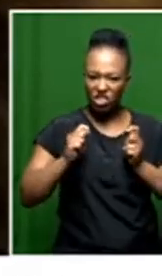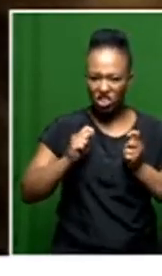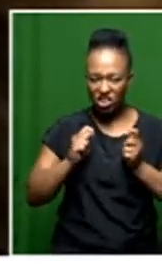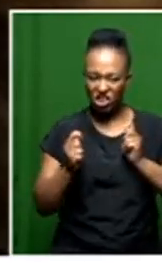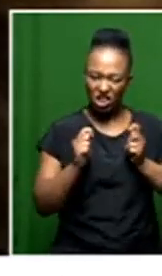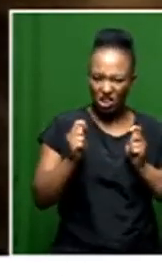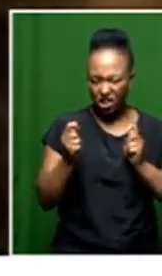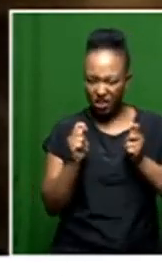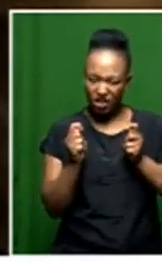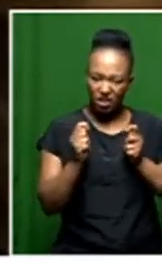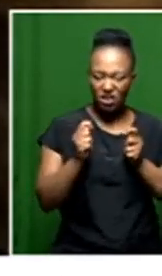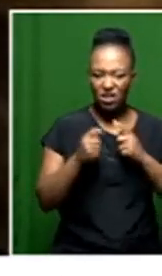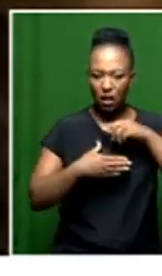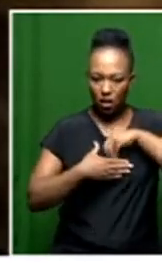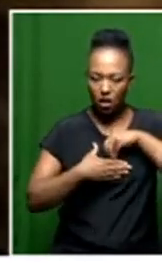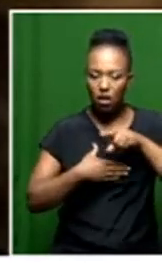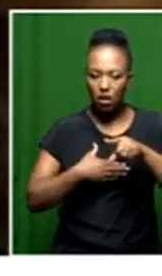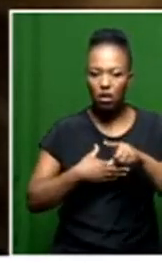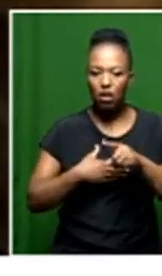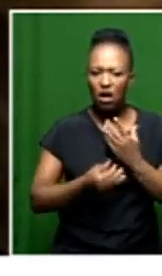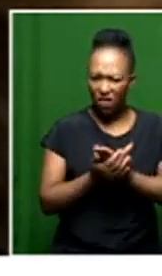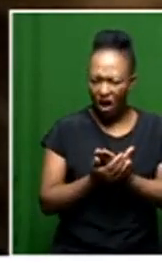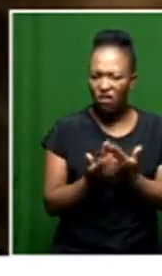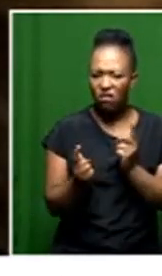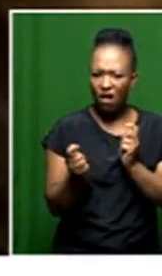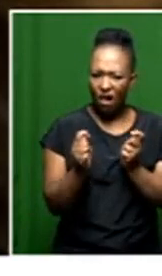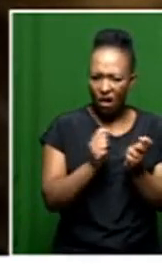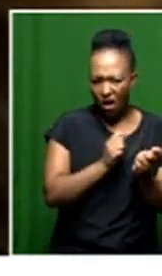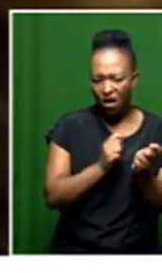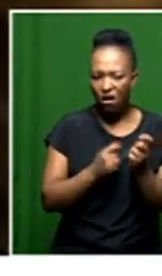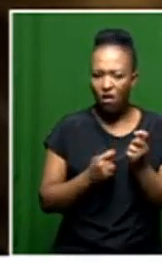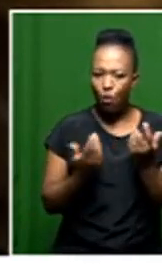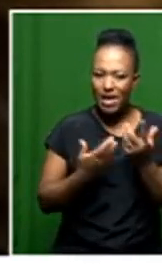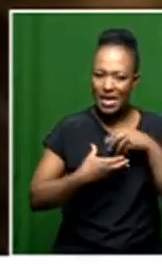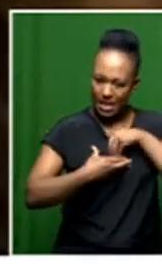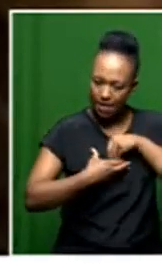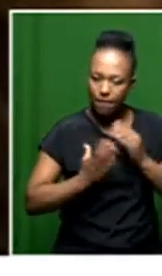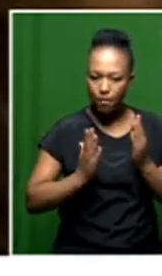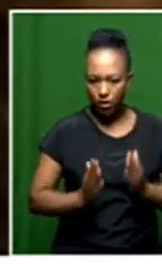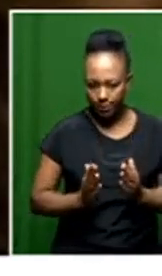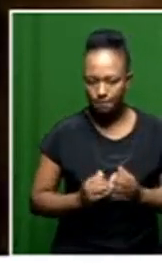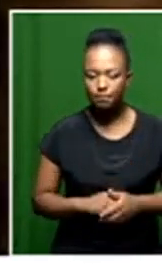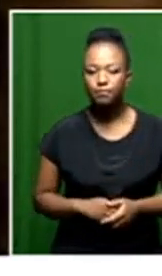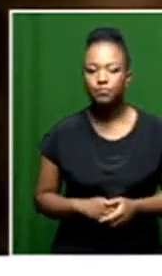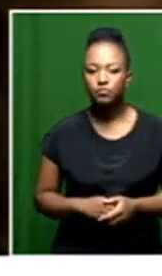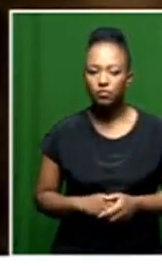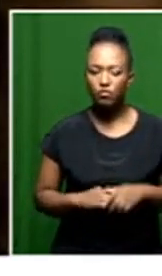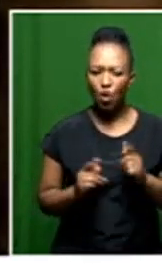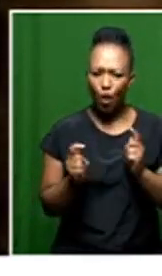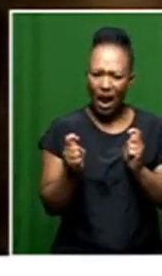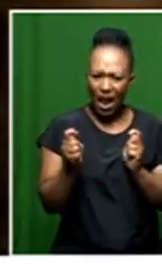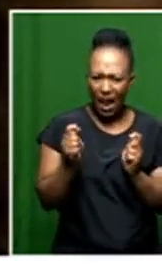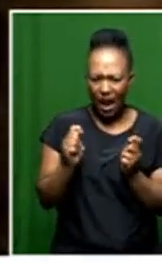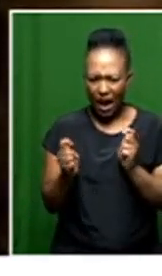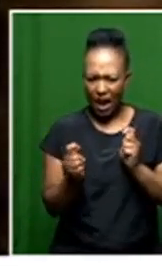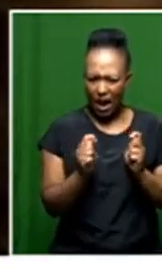And because it's a mutating virus, it can do it. It has the potential to do it. And then it what it changes its color and shape